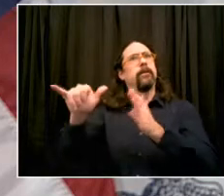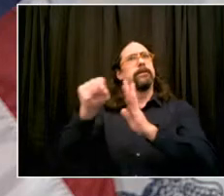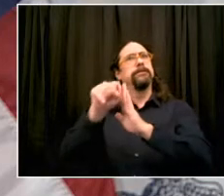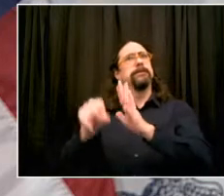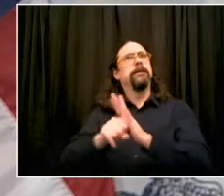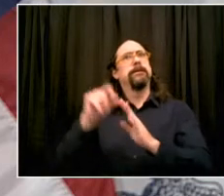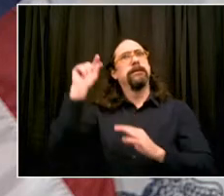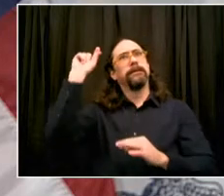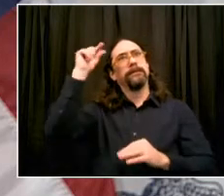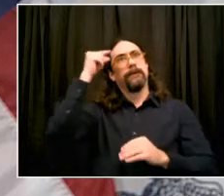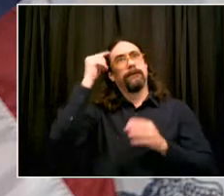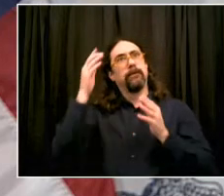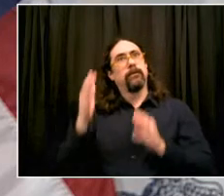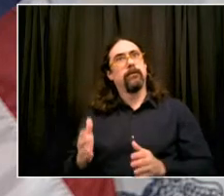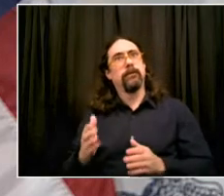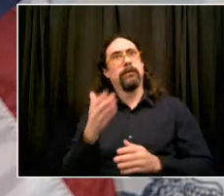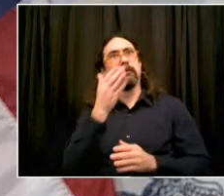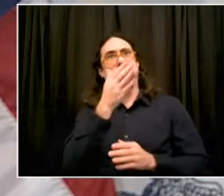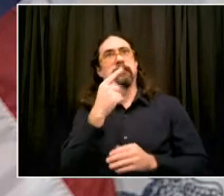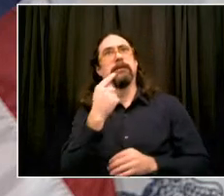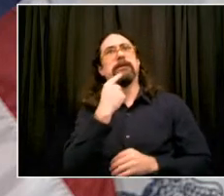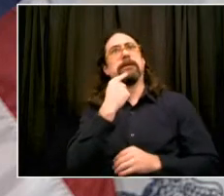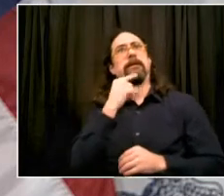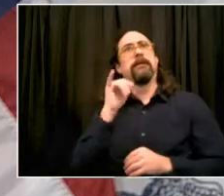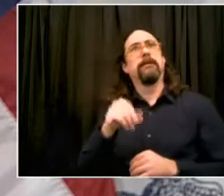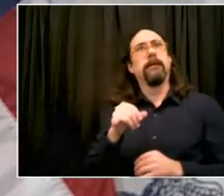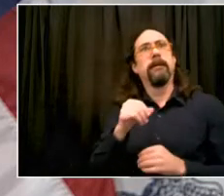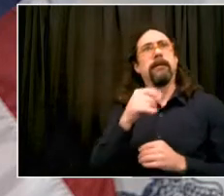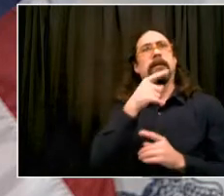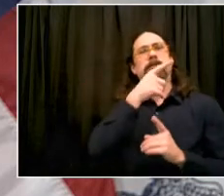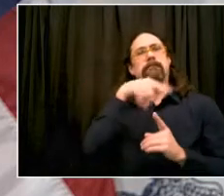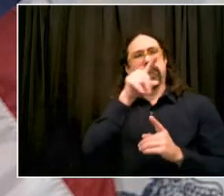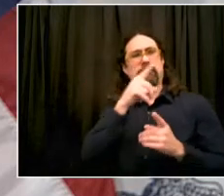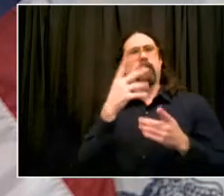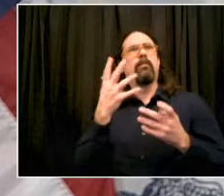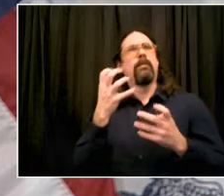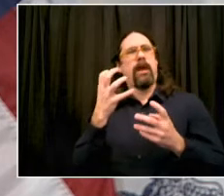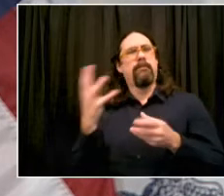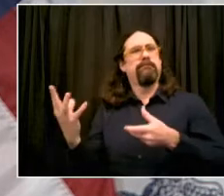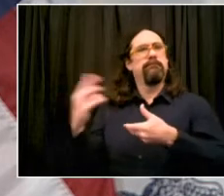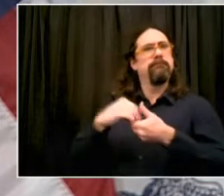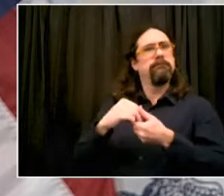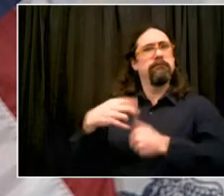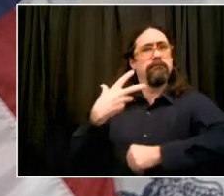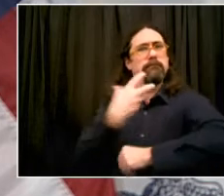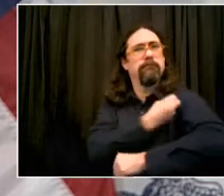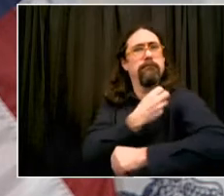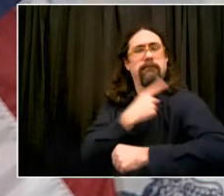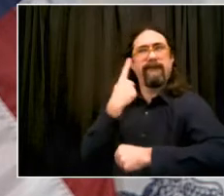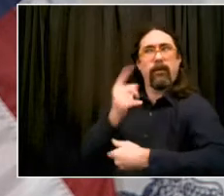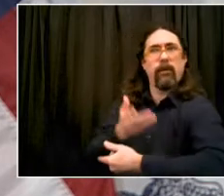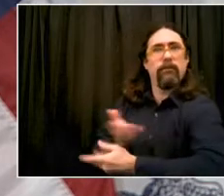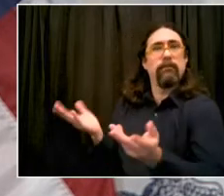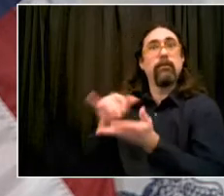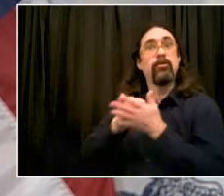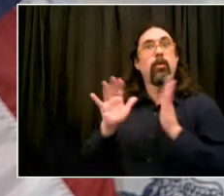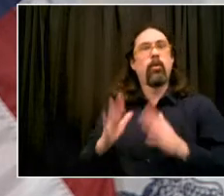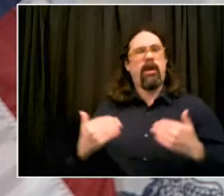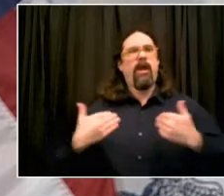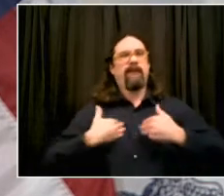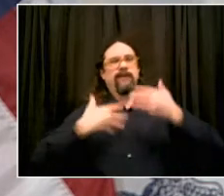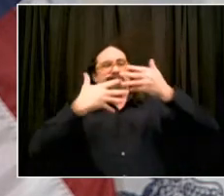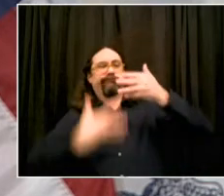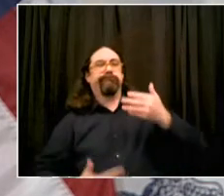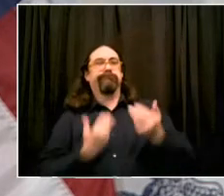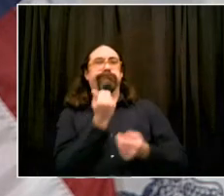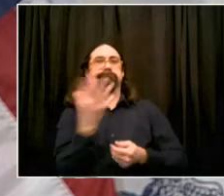to reallocate vaccines which are currently at hospitals, including at some of the New York City health and